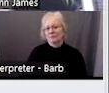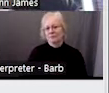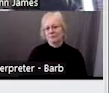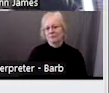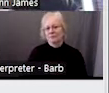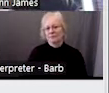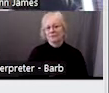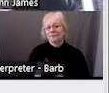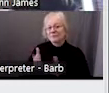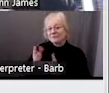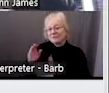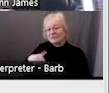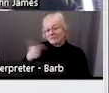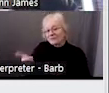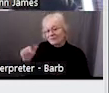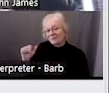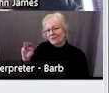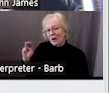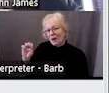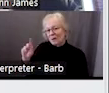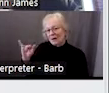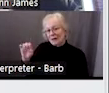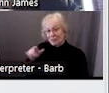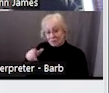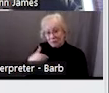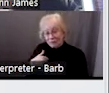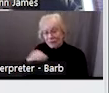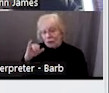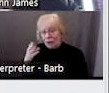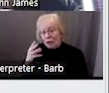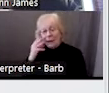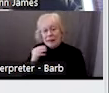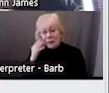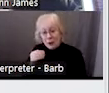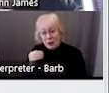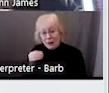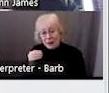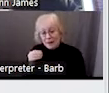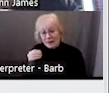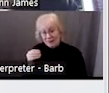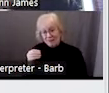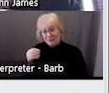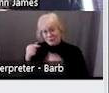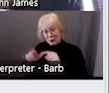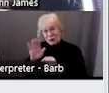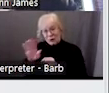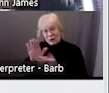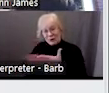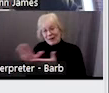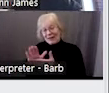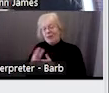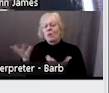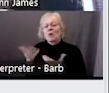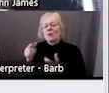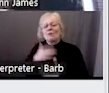All right, Amelie, you're next. Did you have a job experience in college, and or do you? And what do you enjoy about